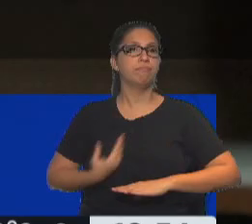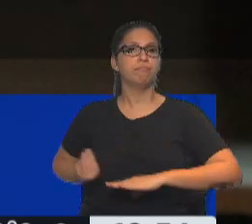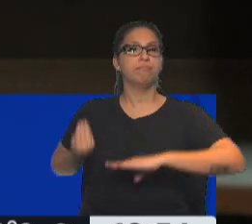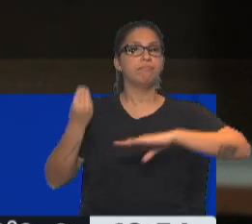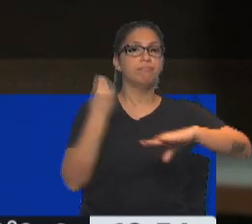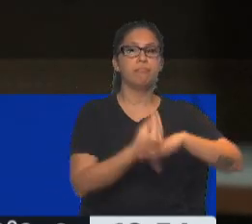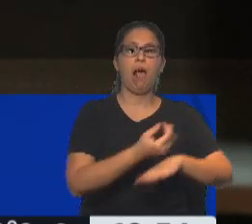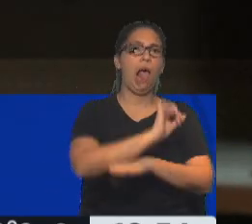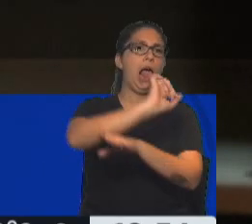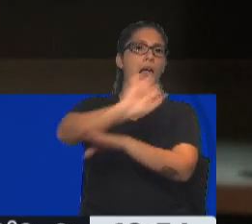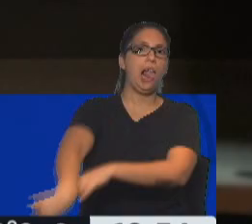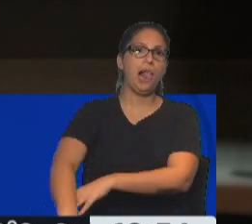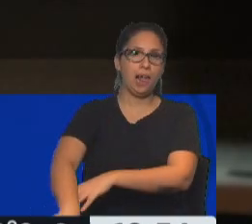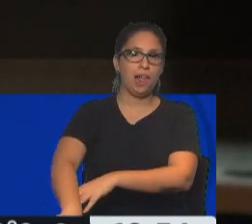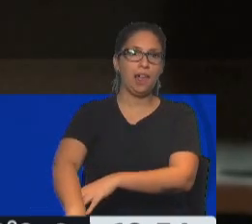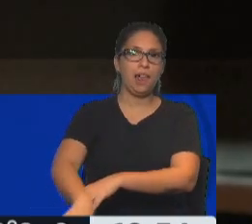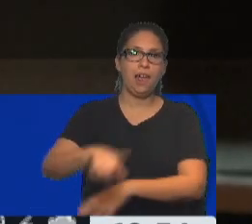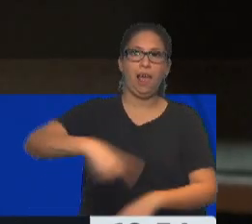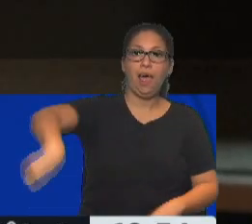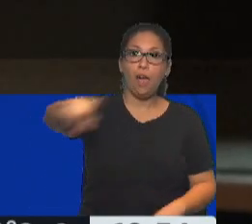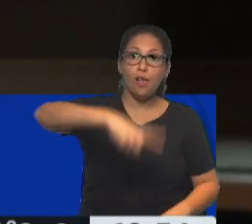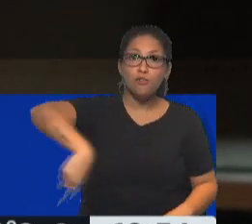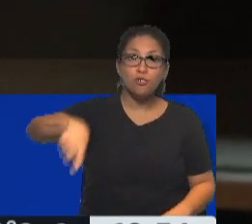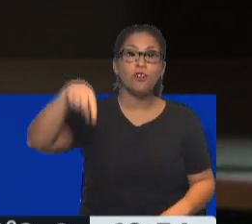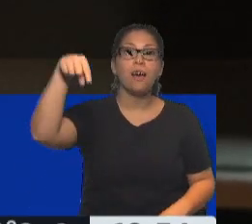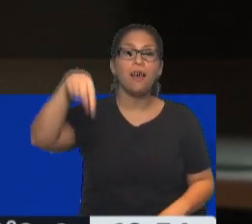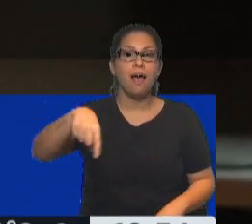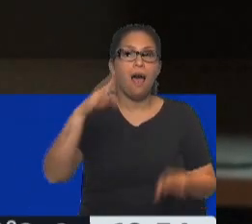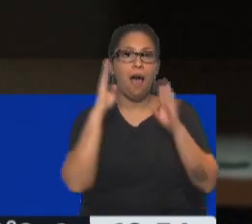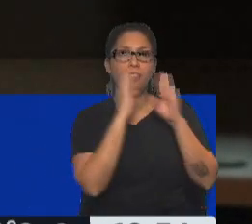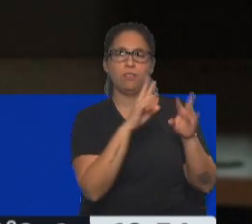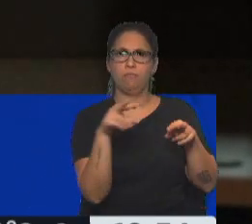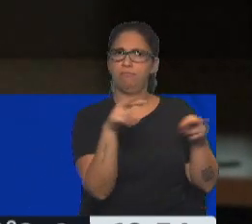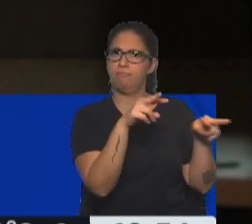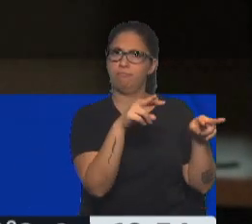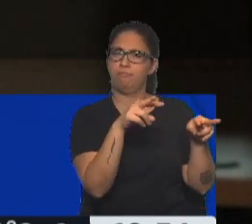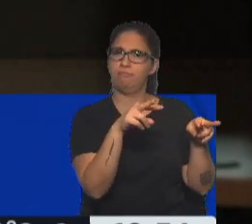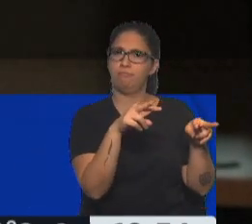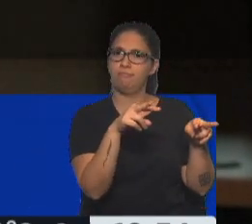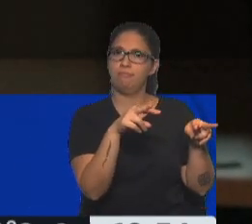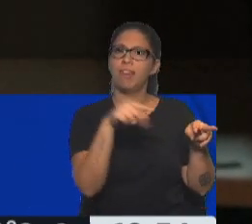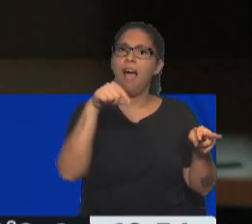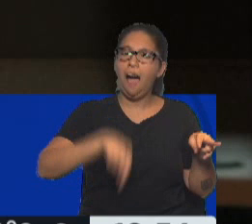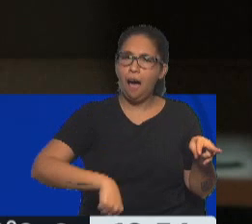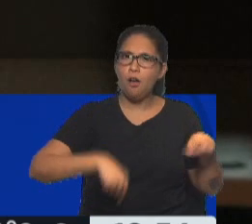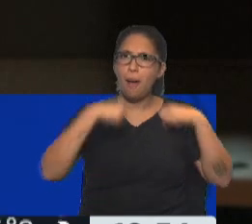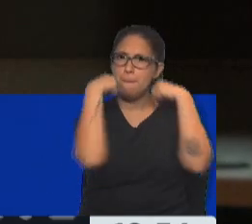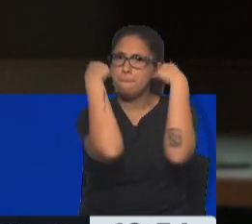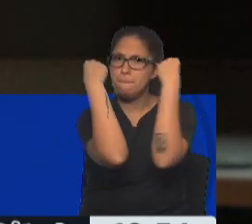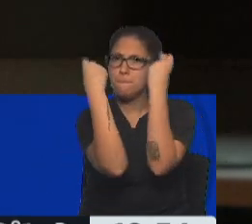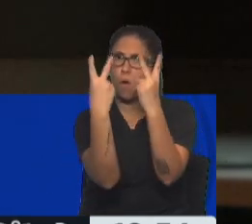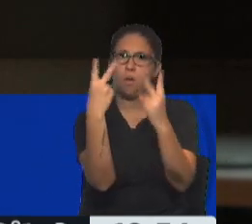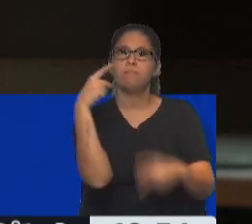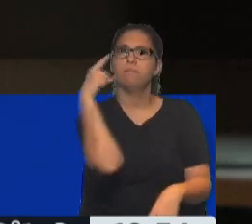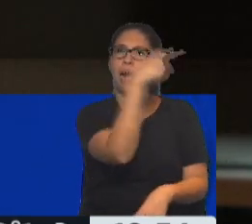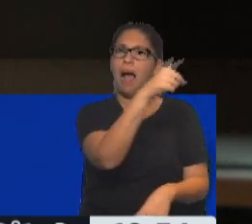he forgot they exist. And they paid attention to that. So basically, they are rising up to remind him that you promised us, you